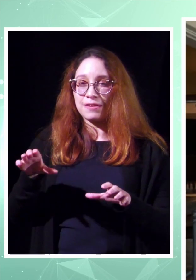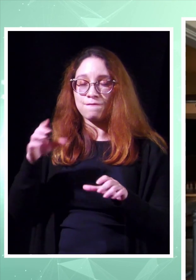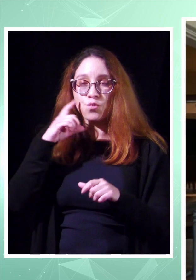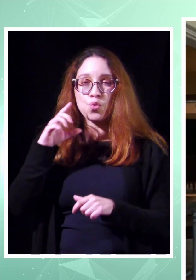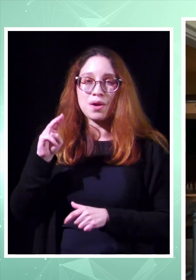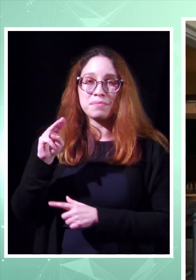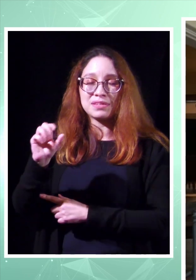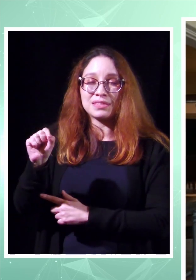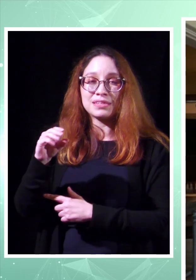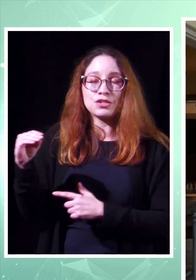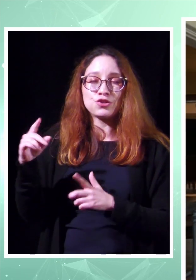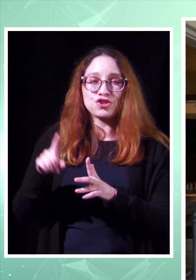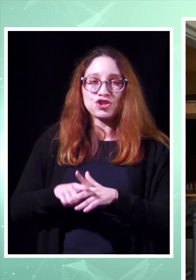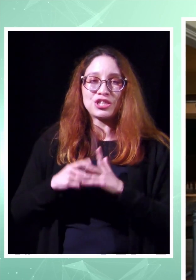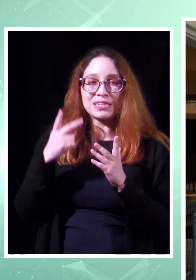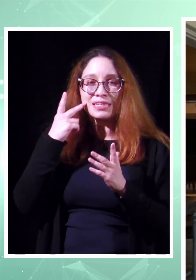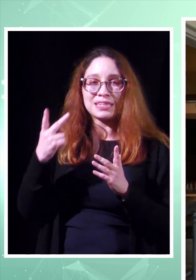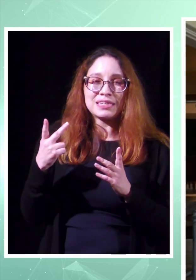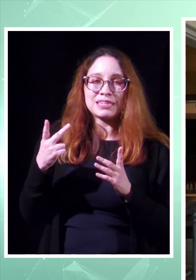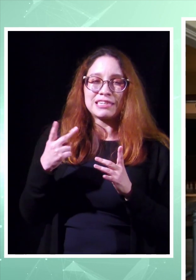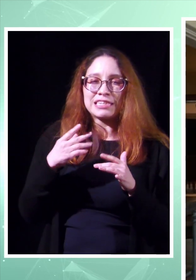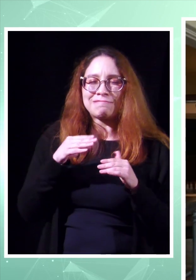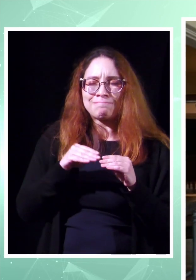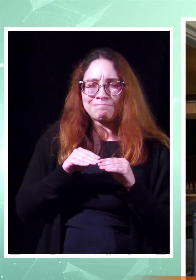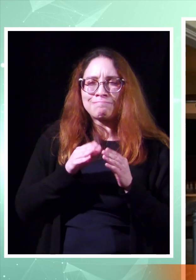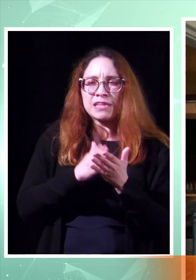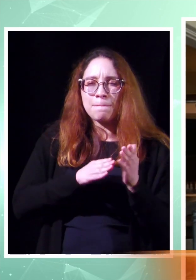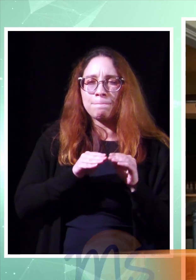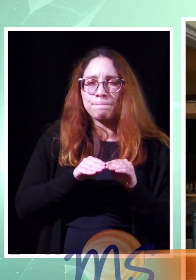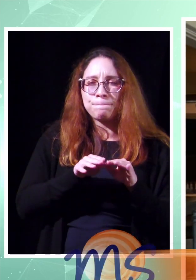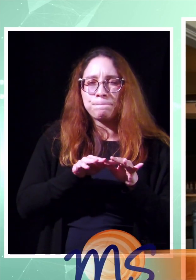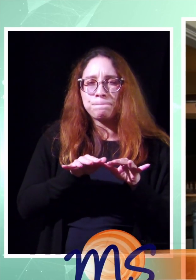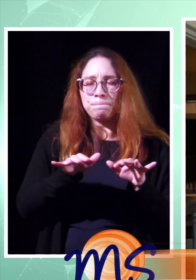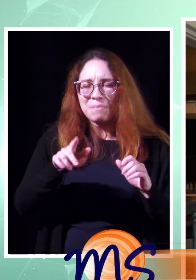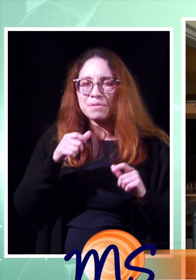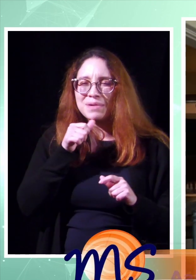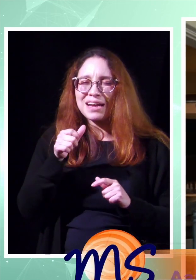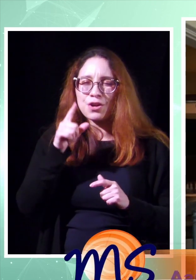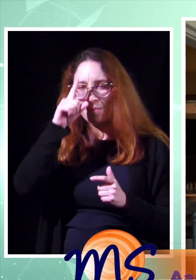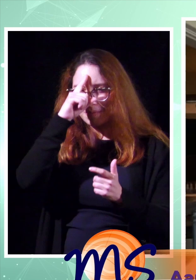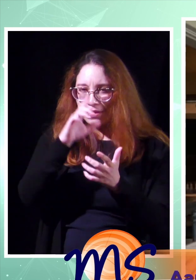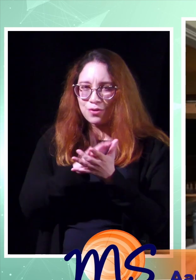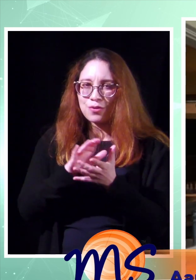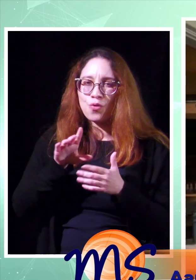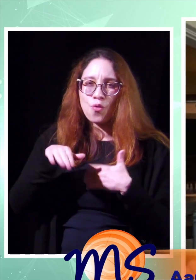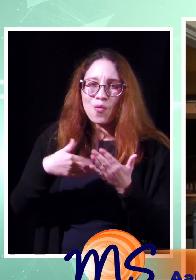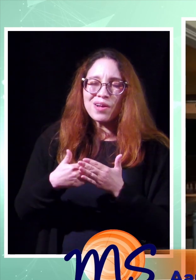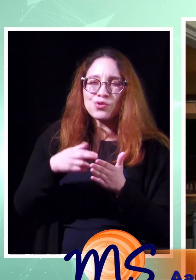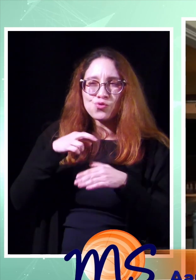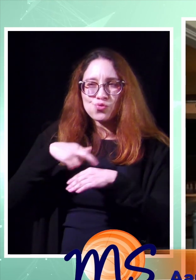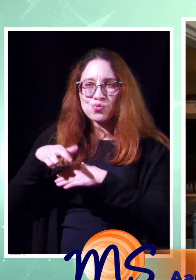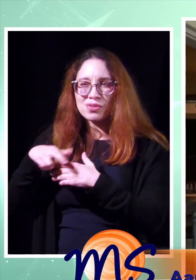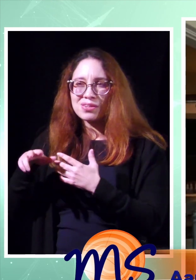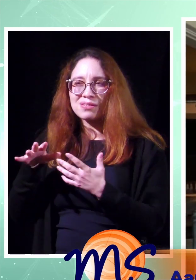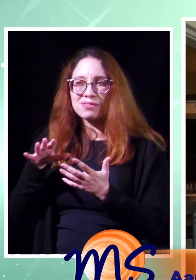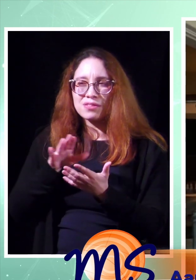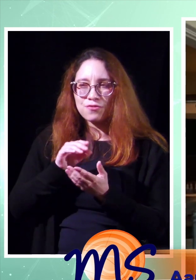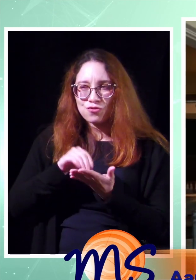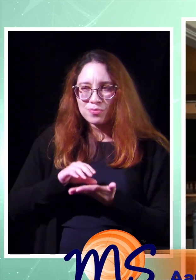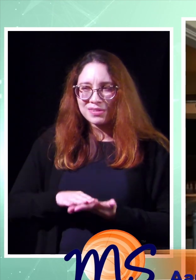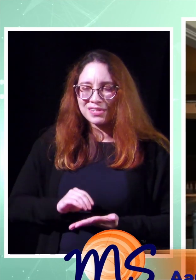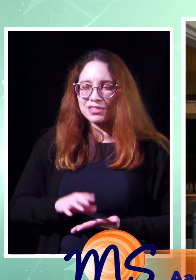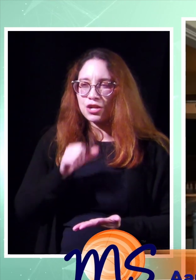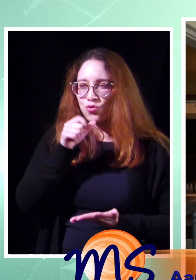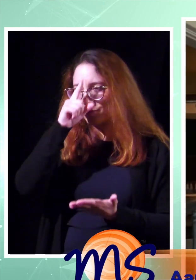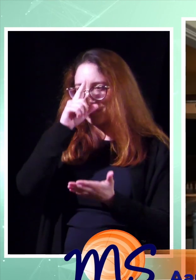sclerosis. And we're starting to see it trickle into clinics. I still don't believe that we have all of the reference arms sorted, and I still